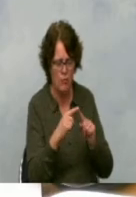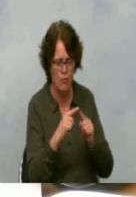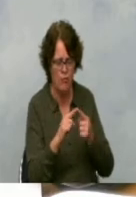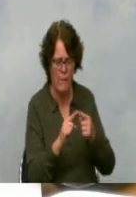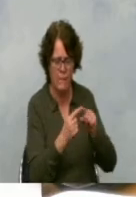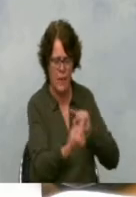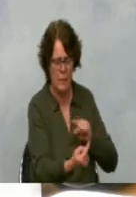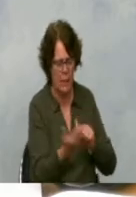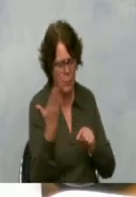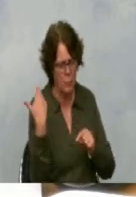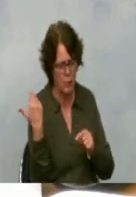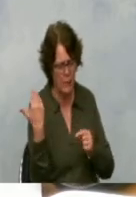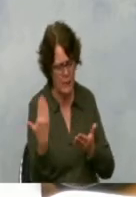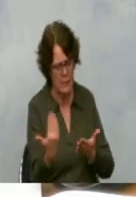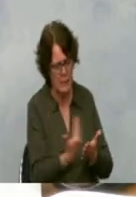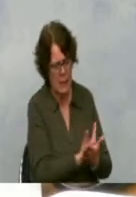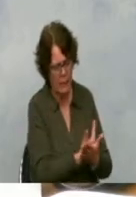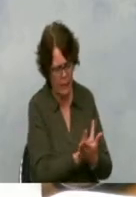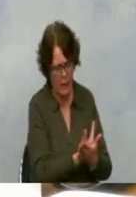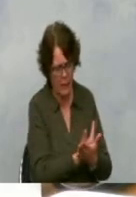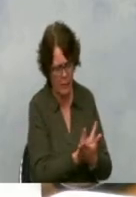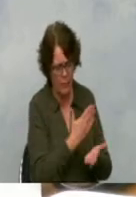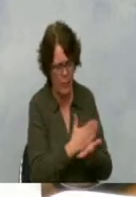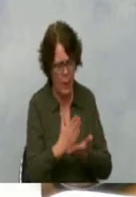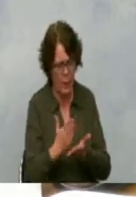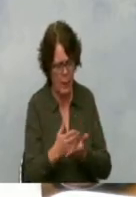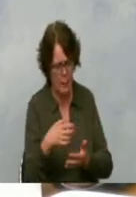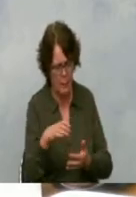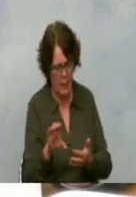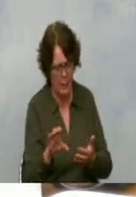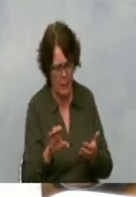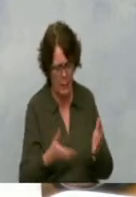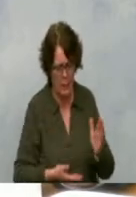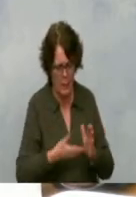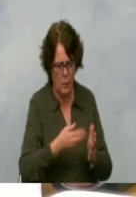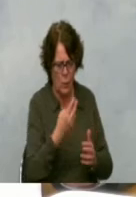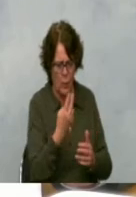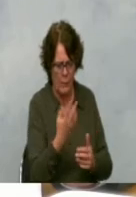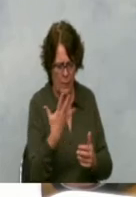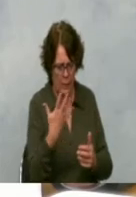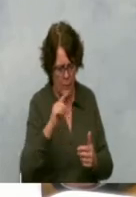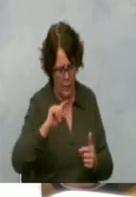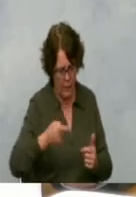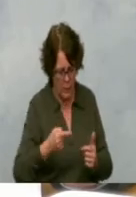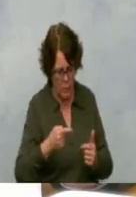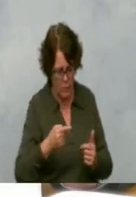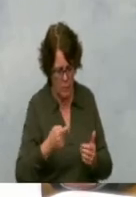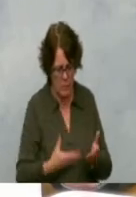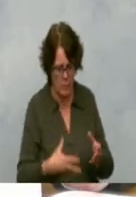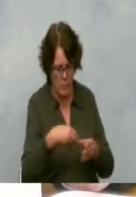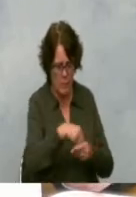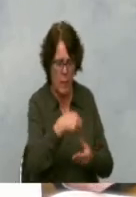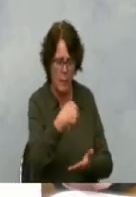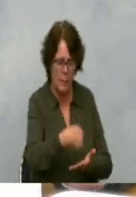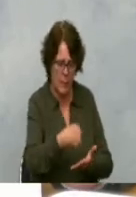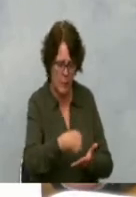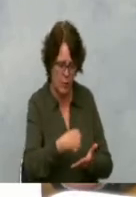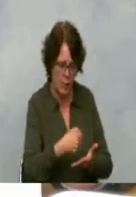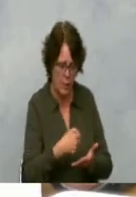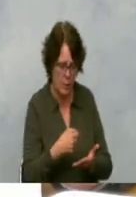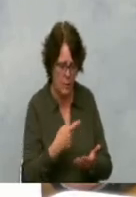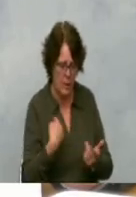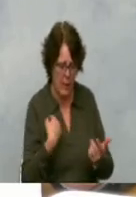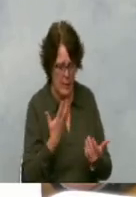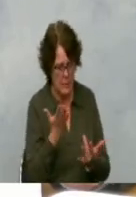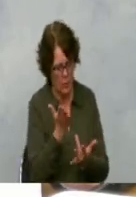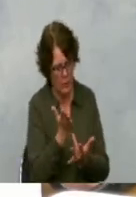previous saving around parking permits. That means I need to add £25,000 into the budget. You'll appreciate that that's at the margin of what we're